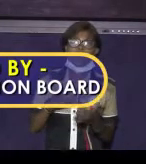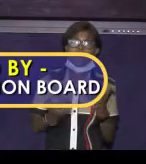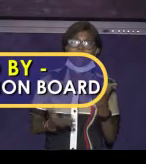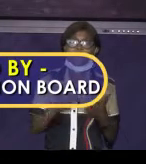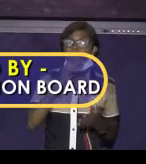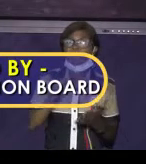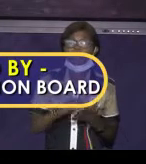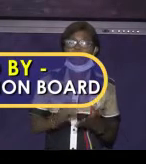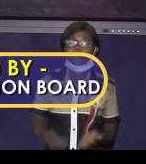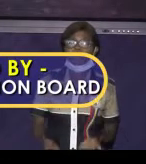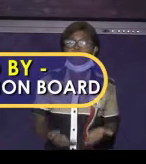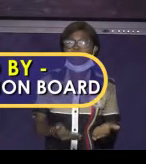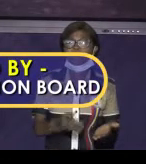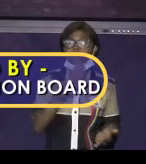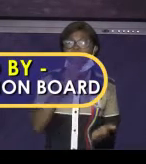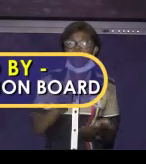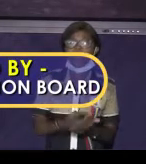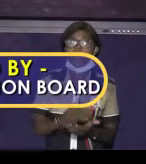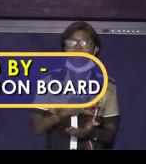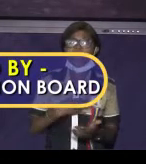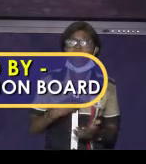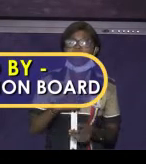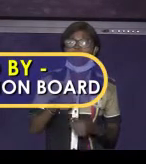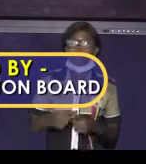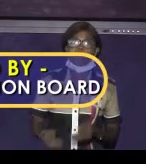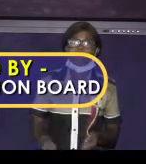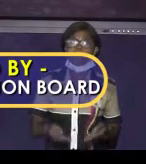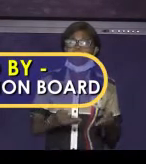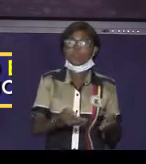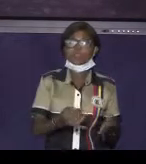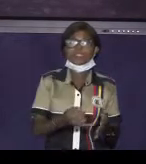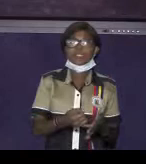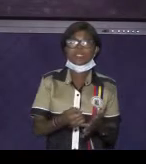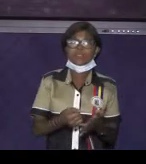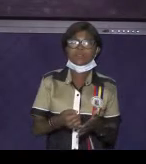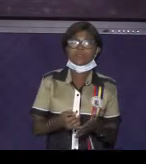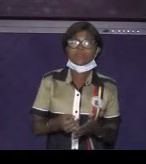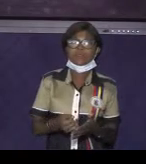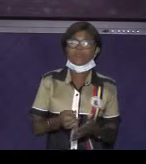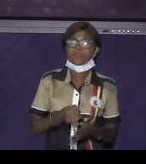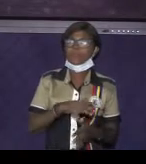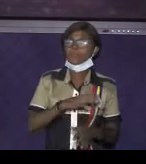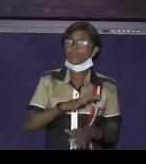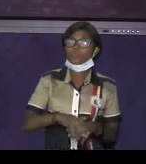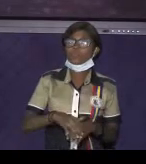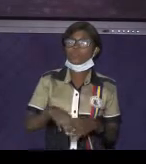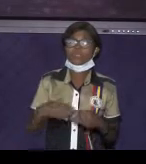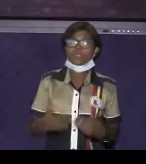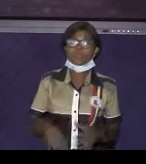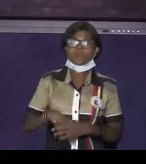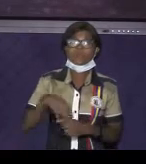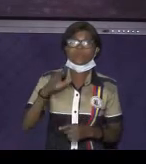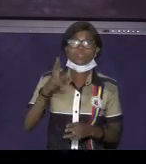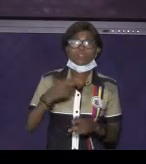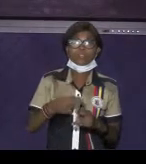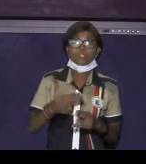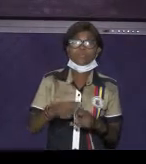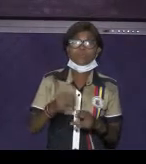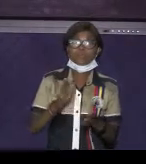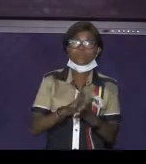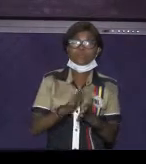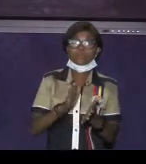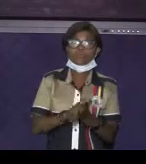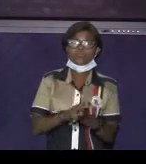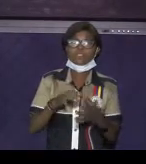submit promptly, and make sure that when you're submitting, you did not leave out your name, your